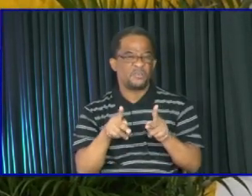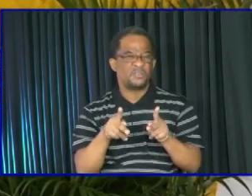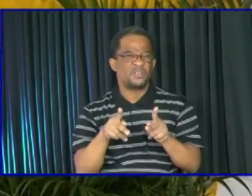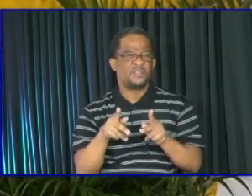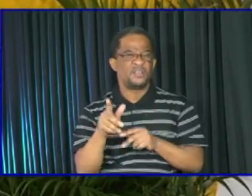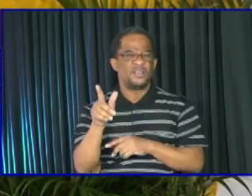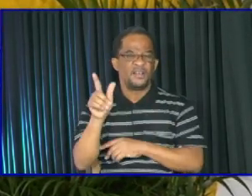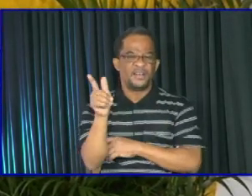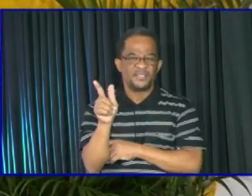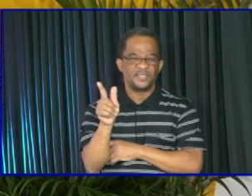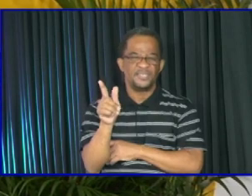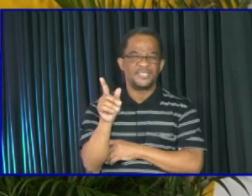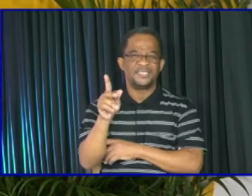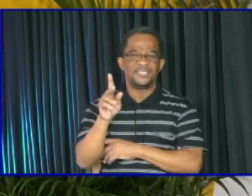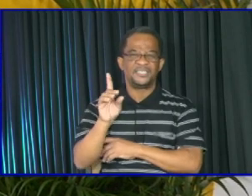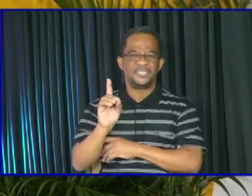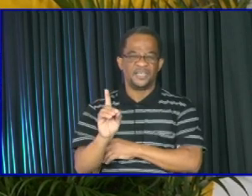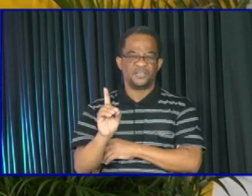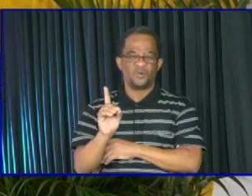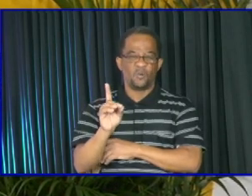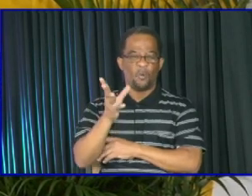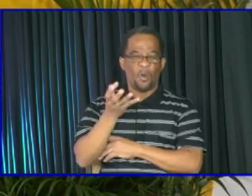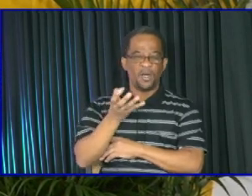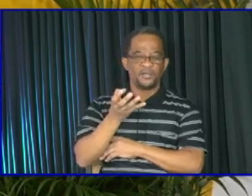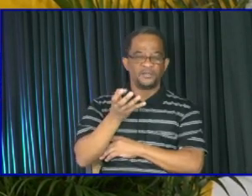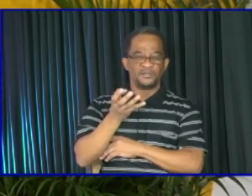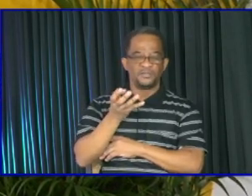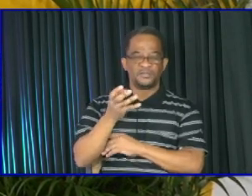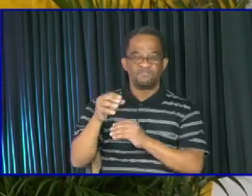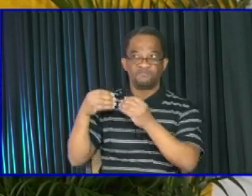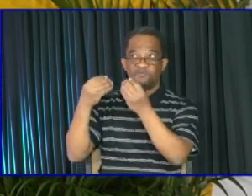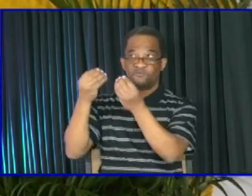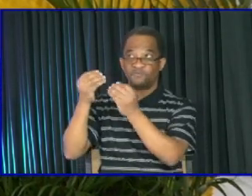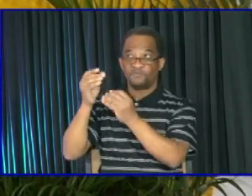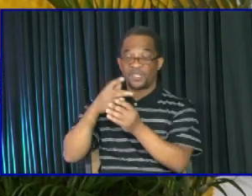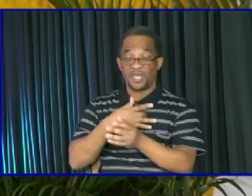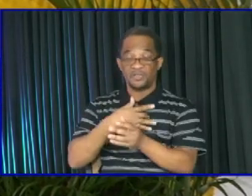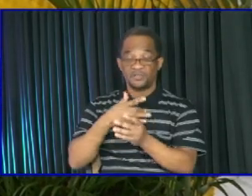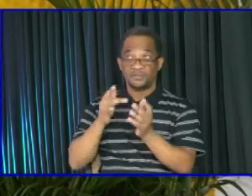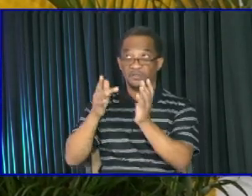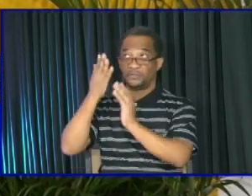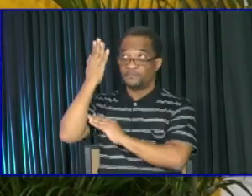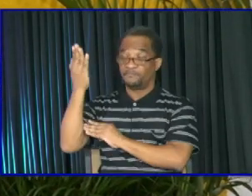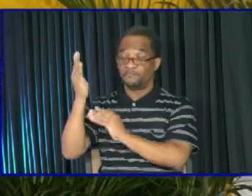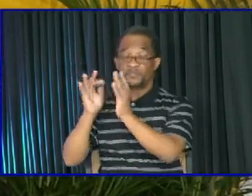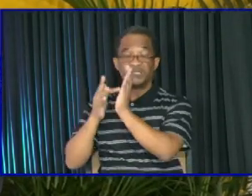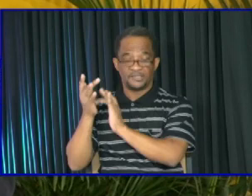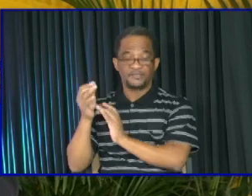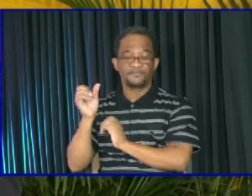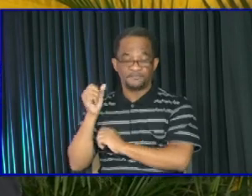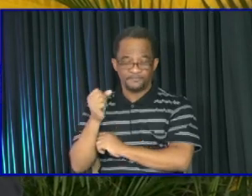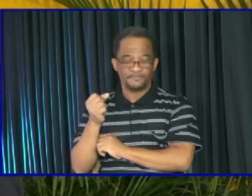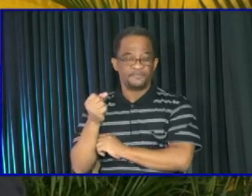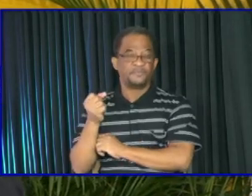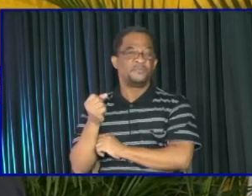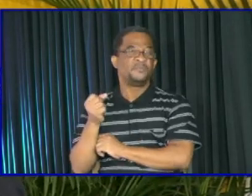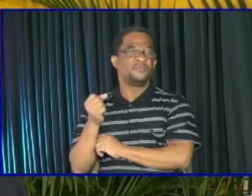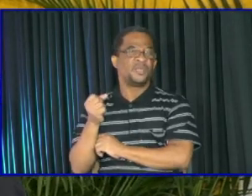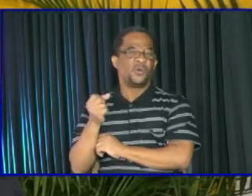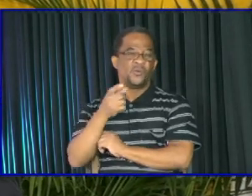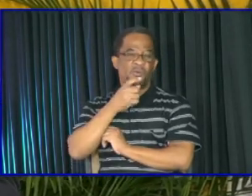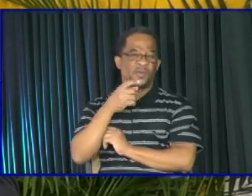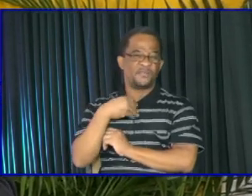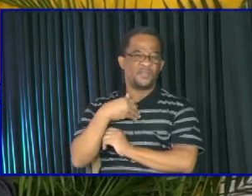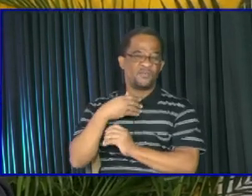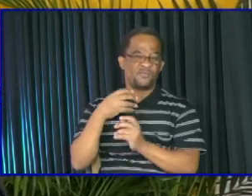Lisa Dwyer, who wants to give her heart to Jesus. We're praying for you, my friend, who are going through a rough